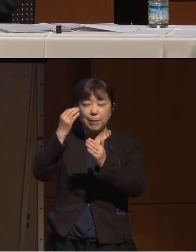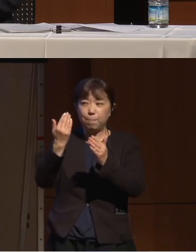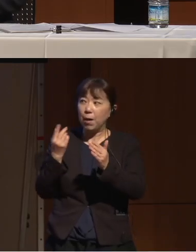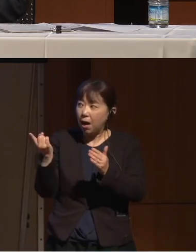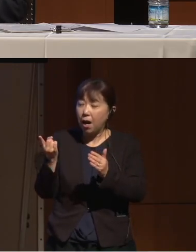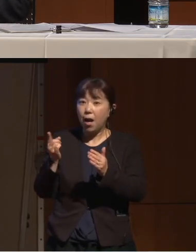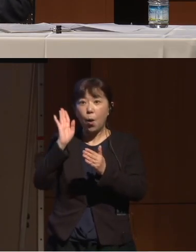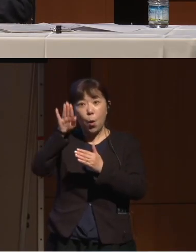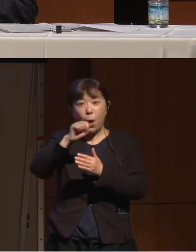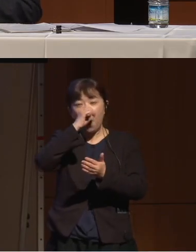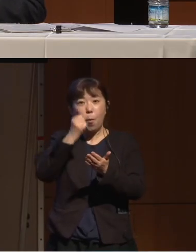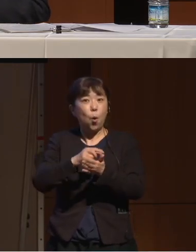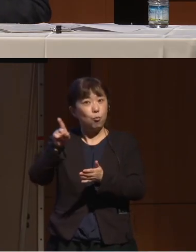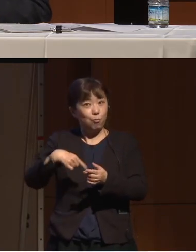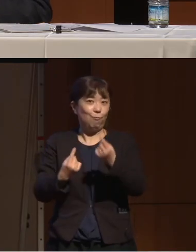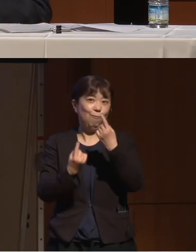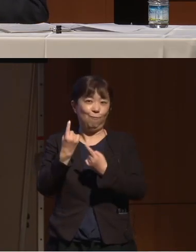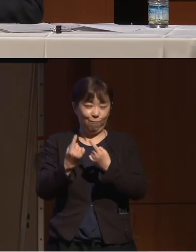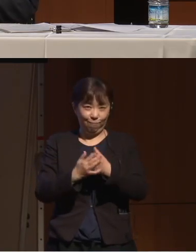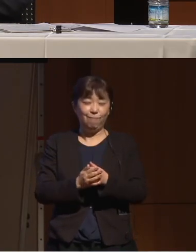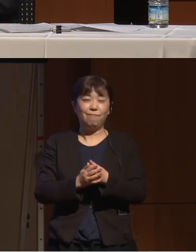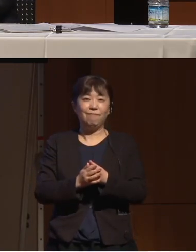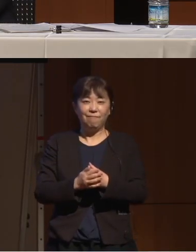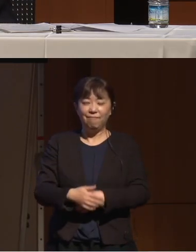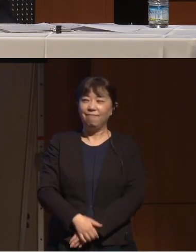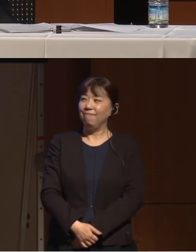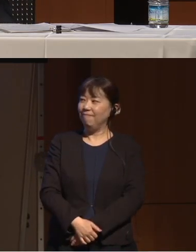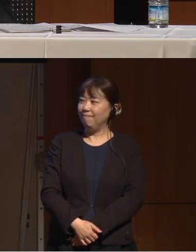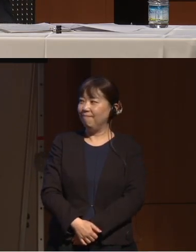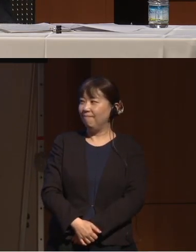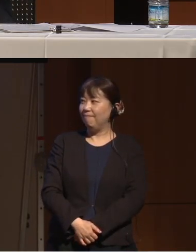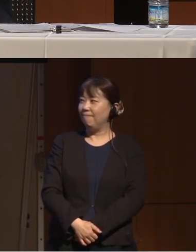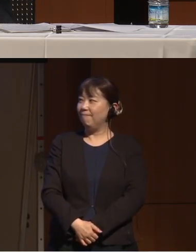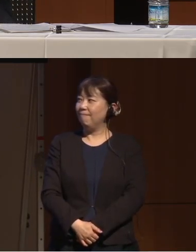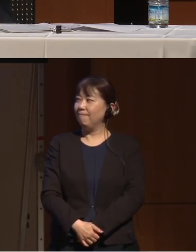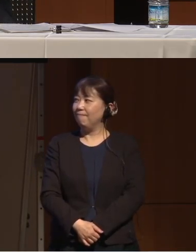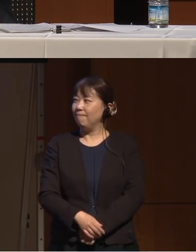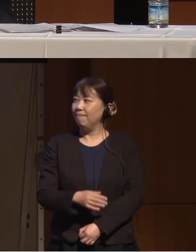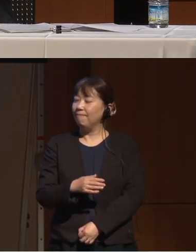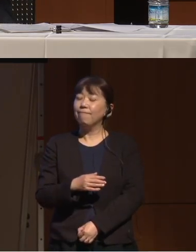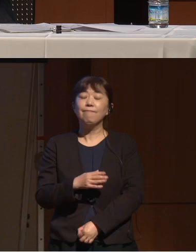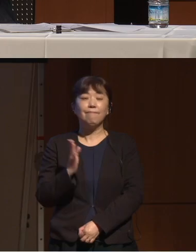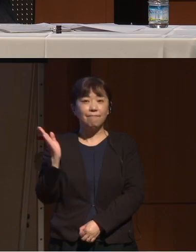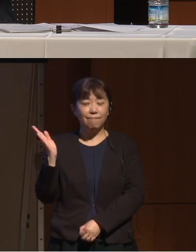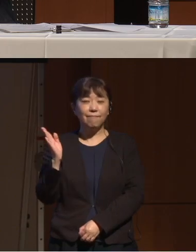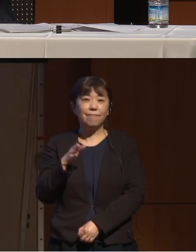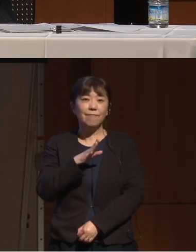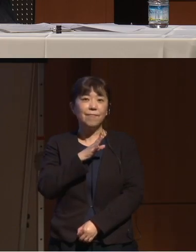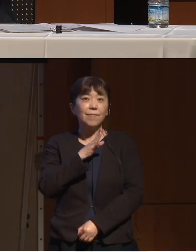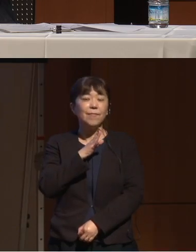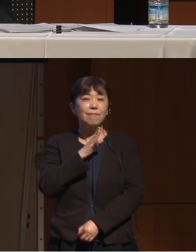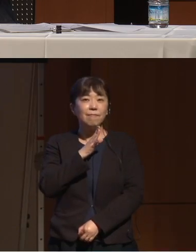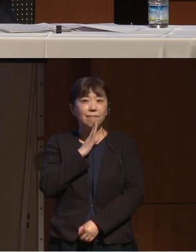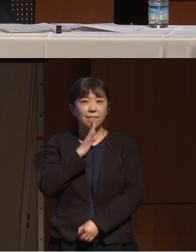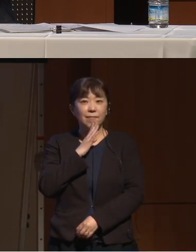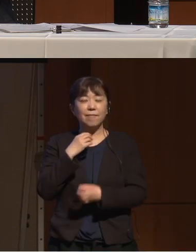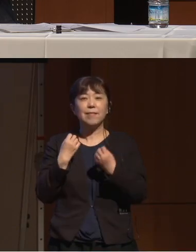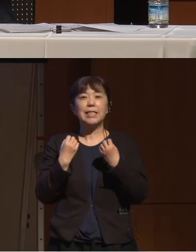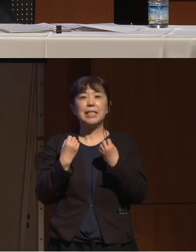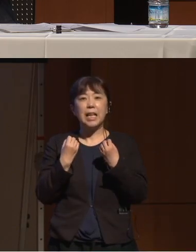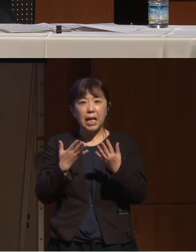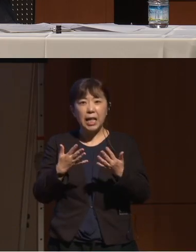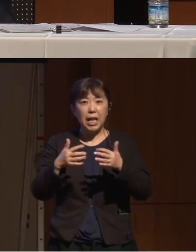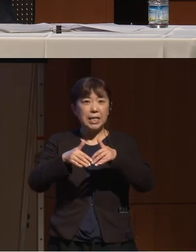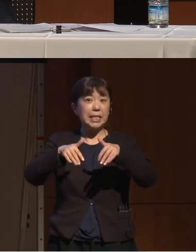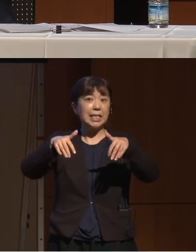Directly ask. So actually, so in the new institute,